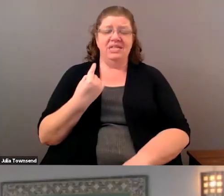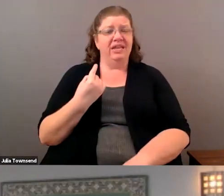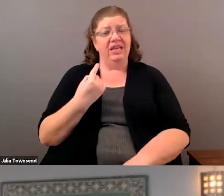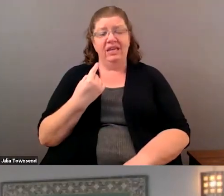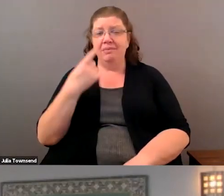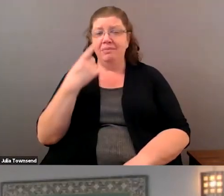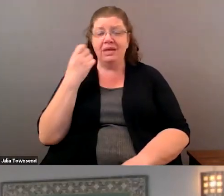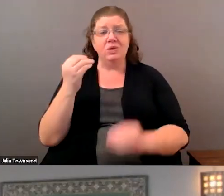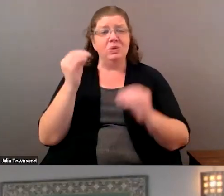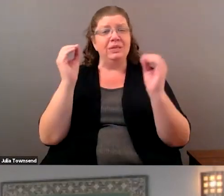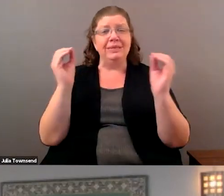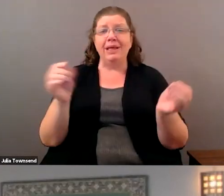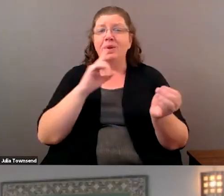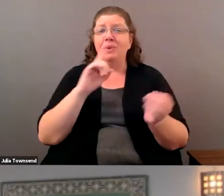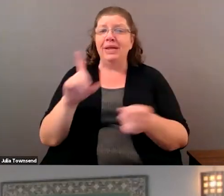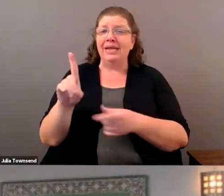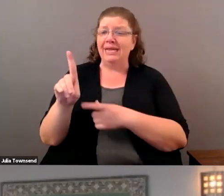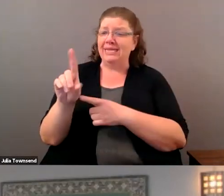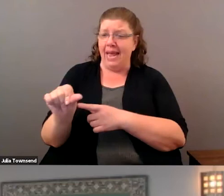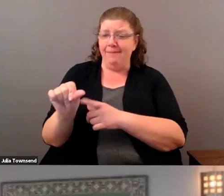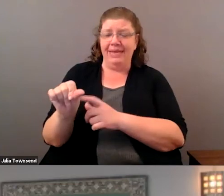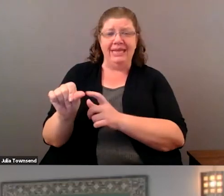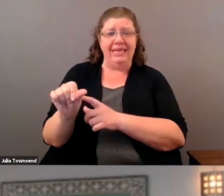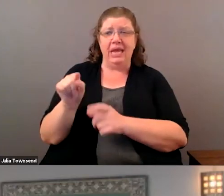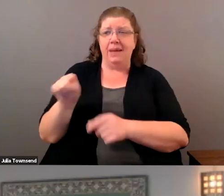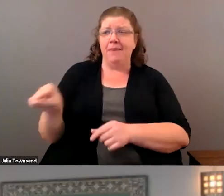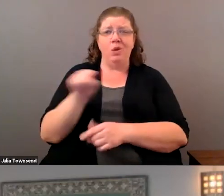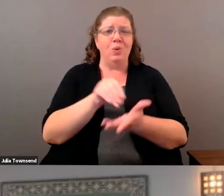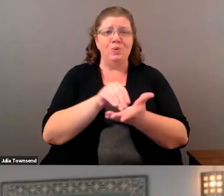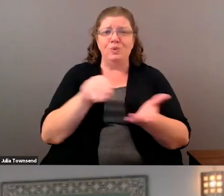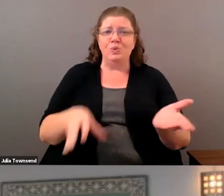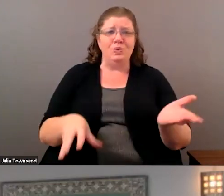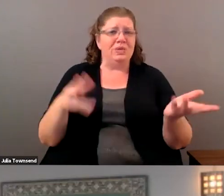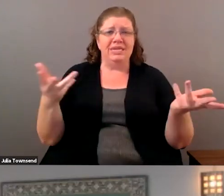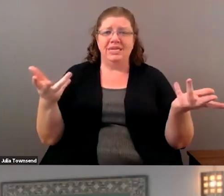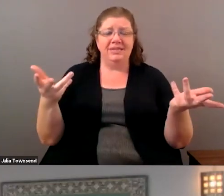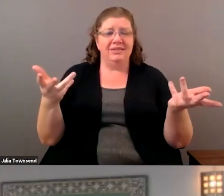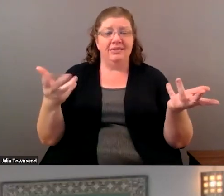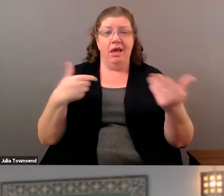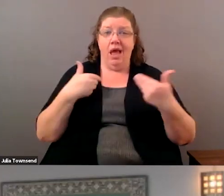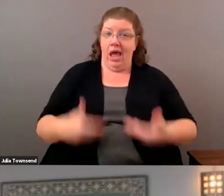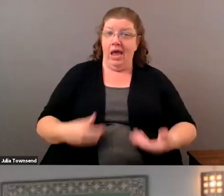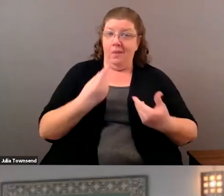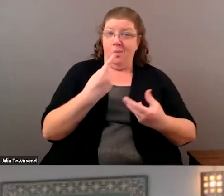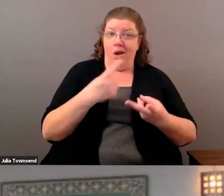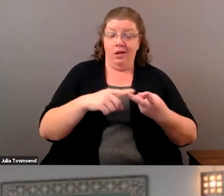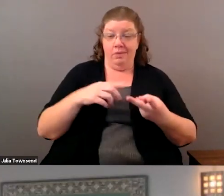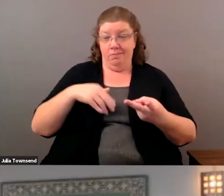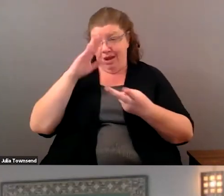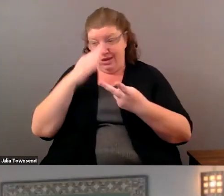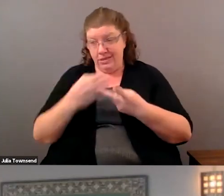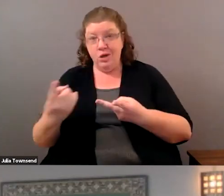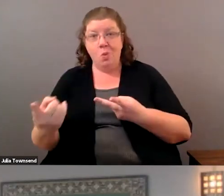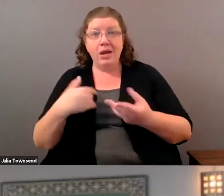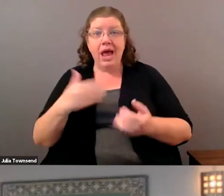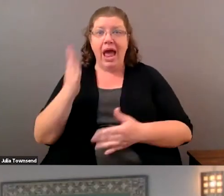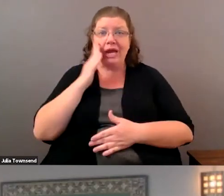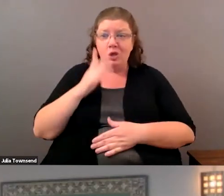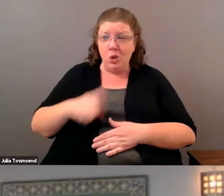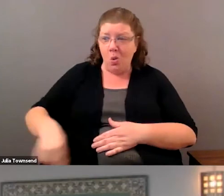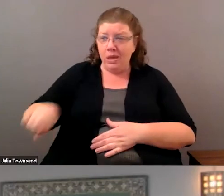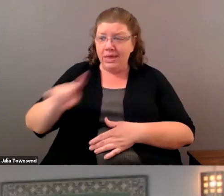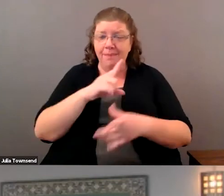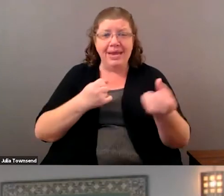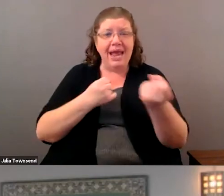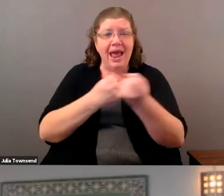there's nothing really disabling about these students. I am one, my son is one, I know them and advocate, but we are